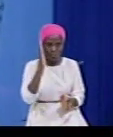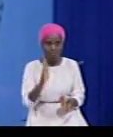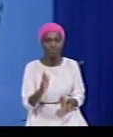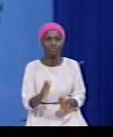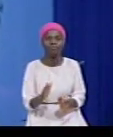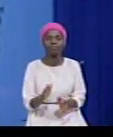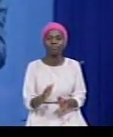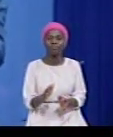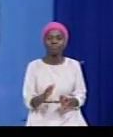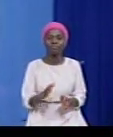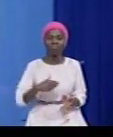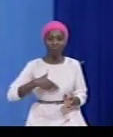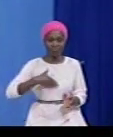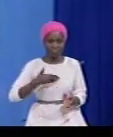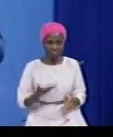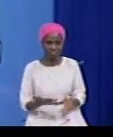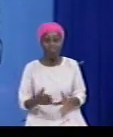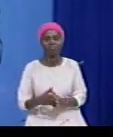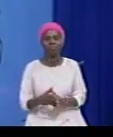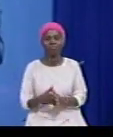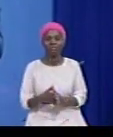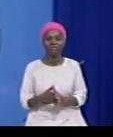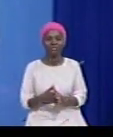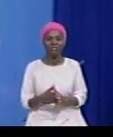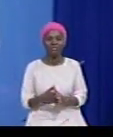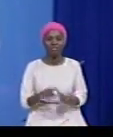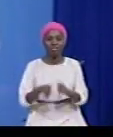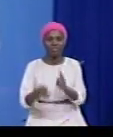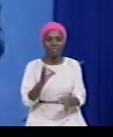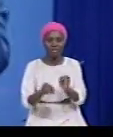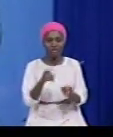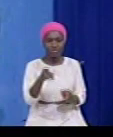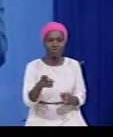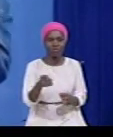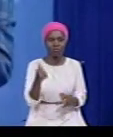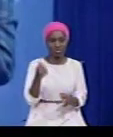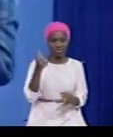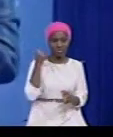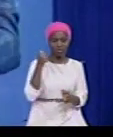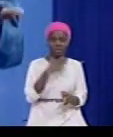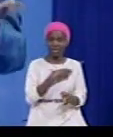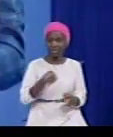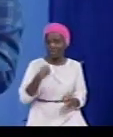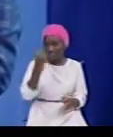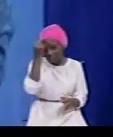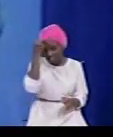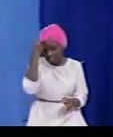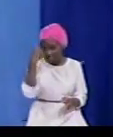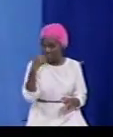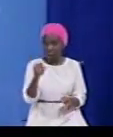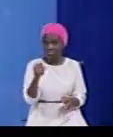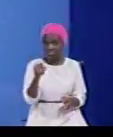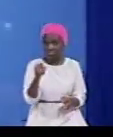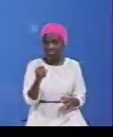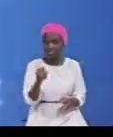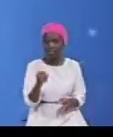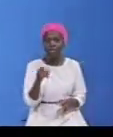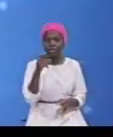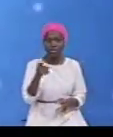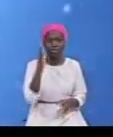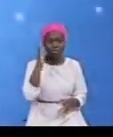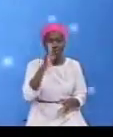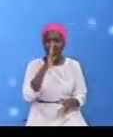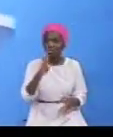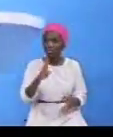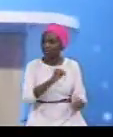Lord, not Isaiah, for the mouth of the Lord, not a human being, for the mouth of the Lord has spoken it. He